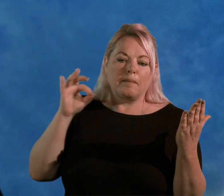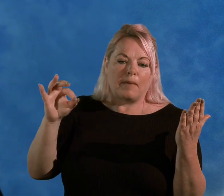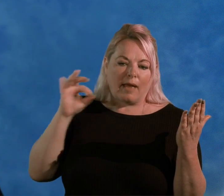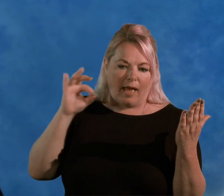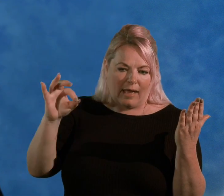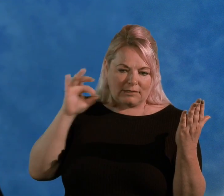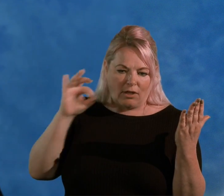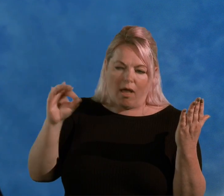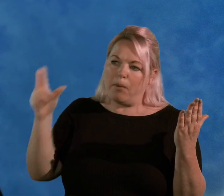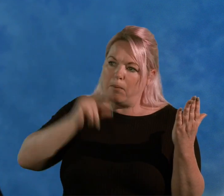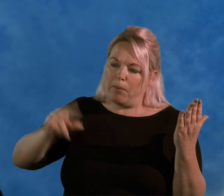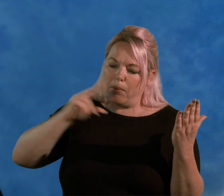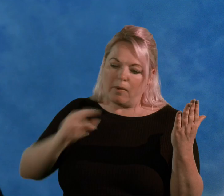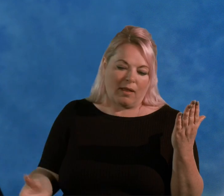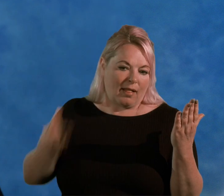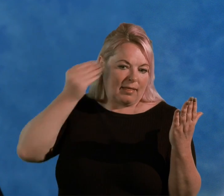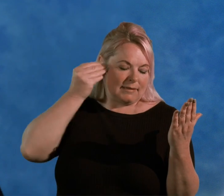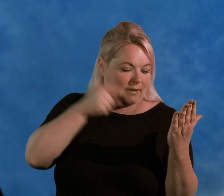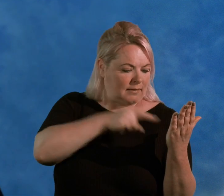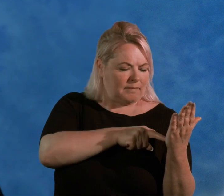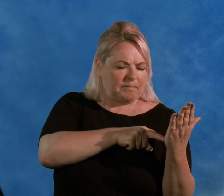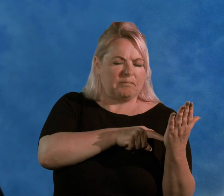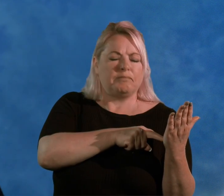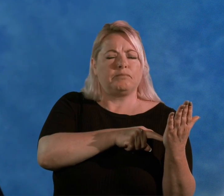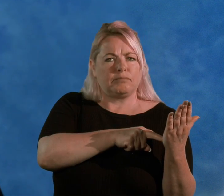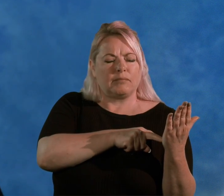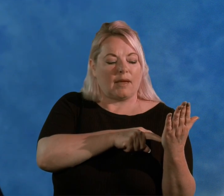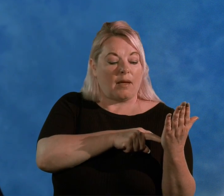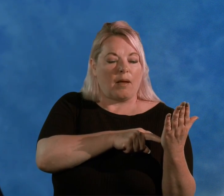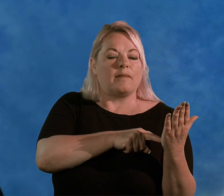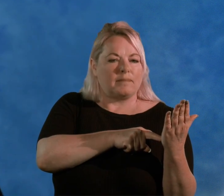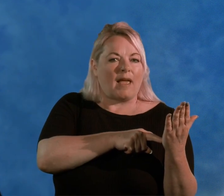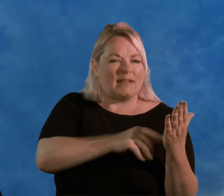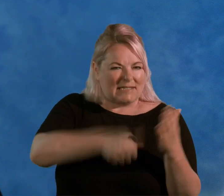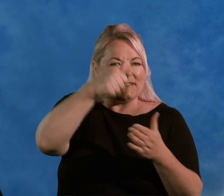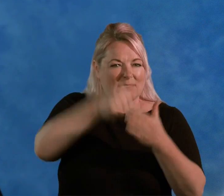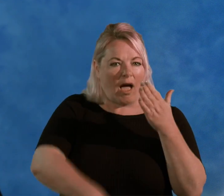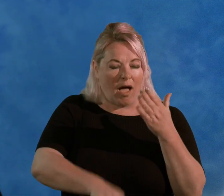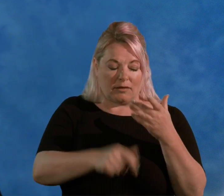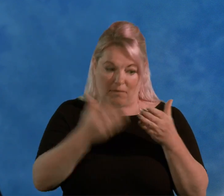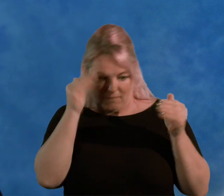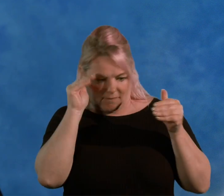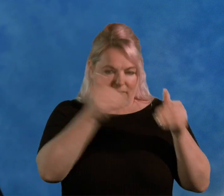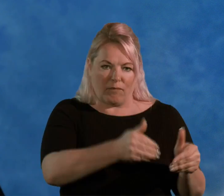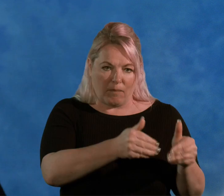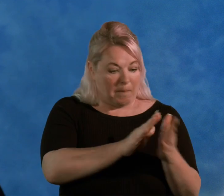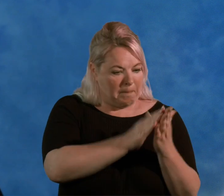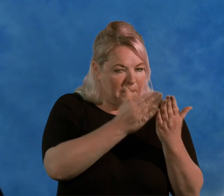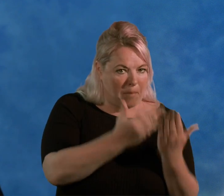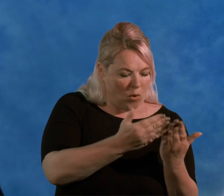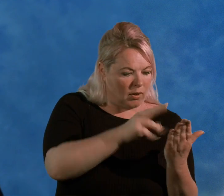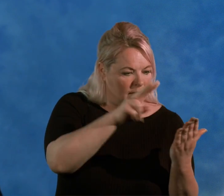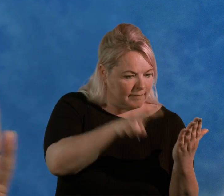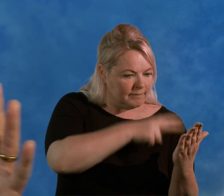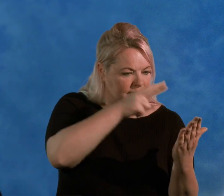broadcast by the actor. And at first I had to rely almost entirely on the book,